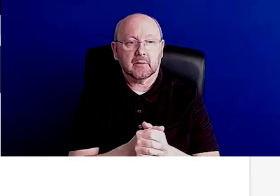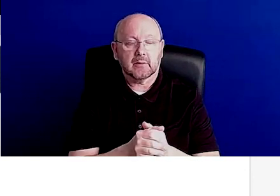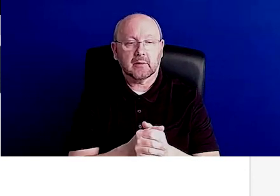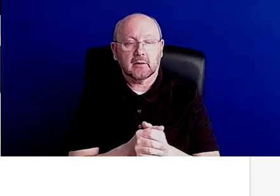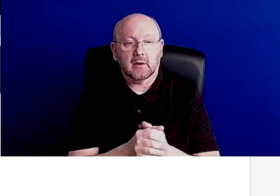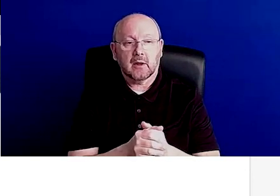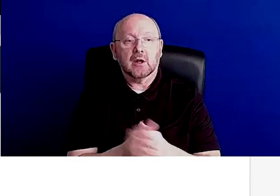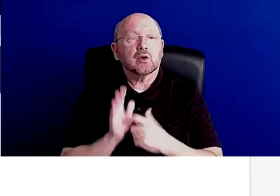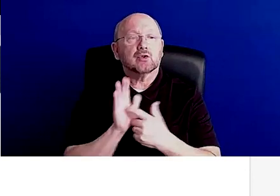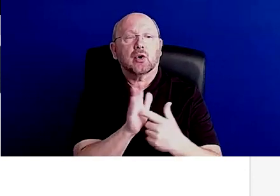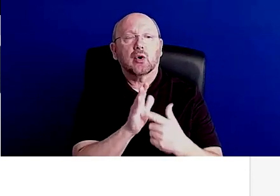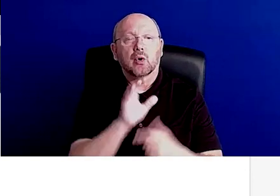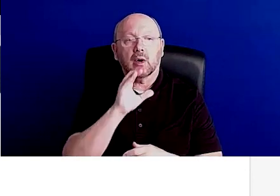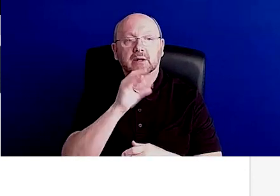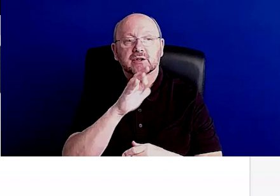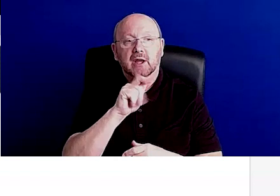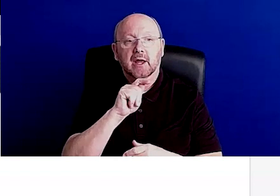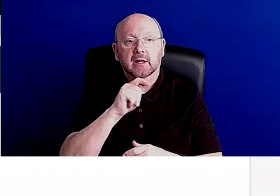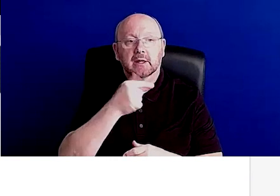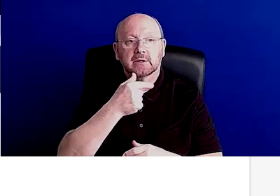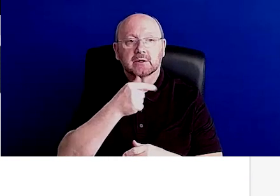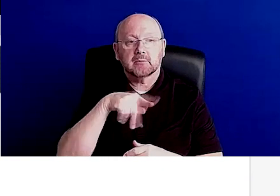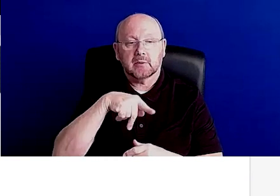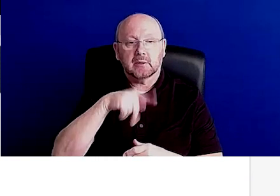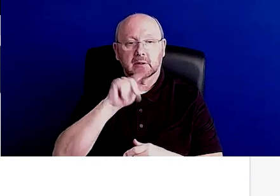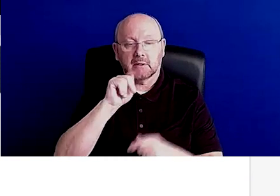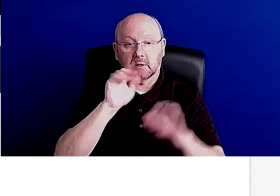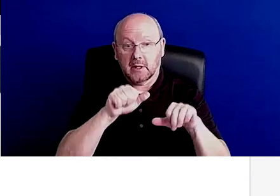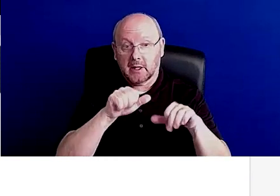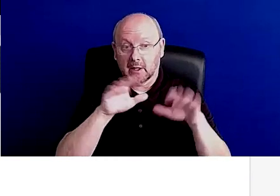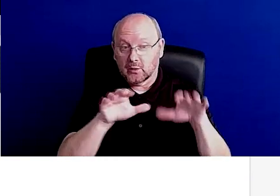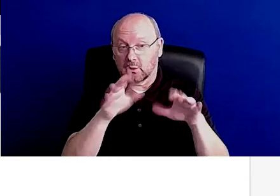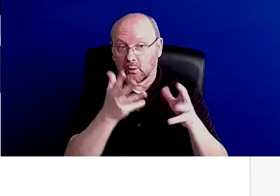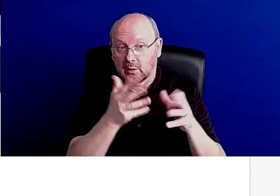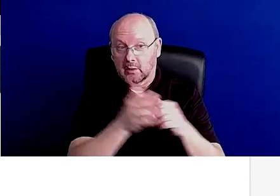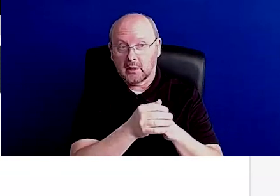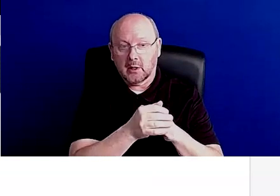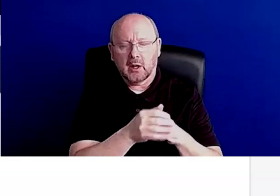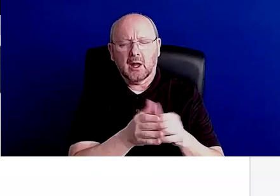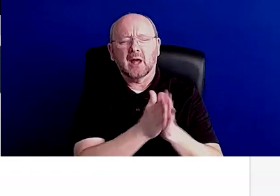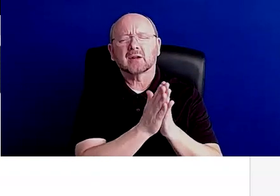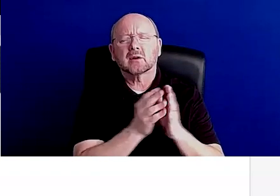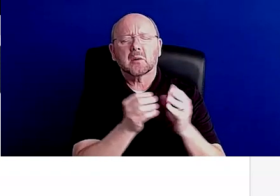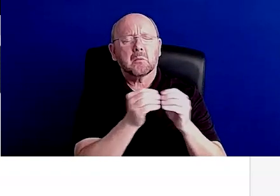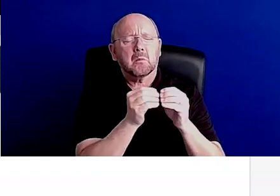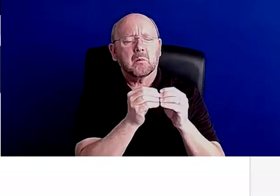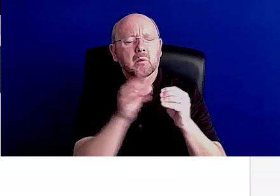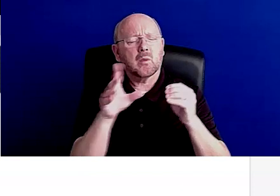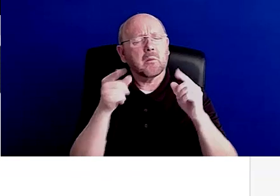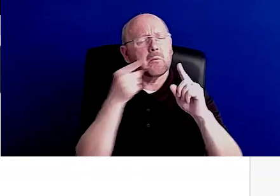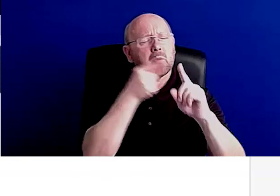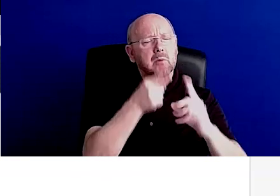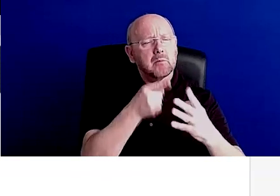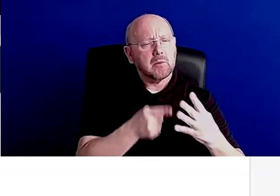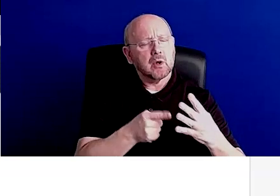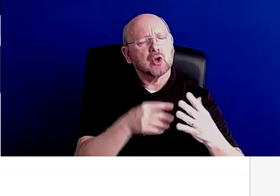capable of, I even asked it, what are some of the weak points in the same example that it produced? Not only asked it for its weak